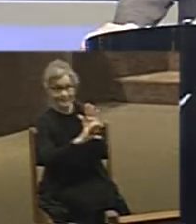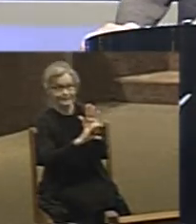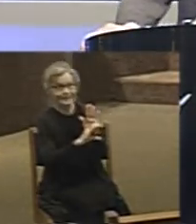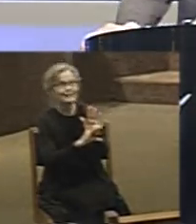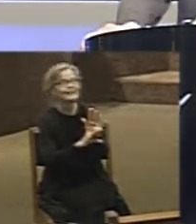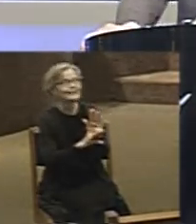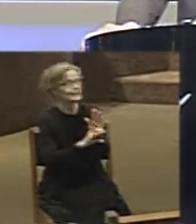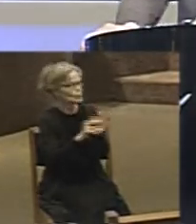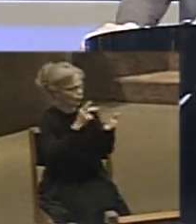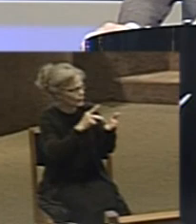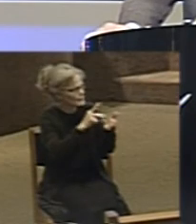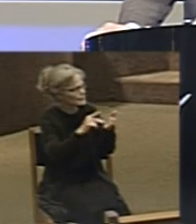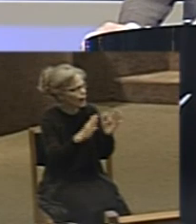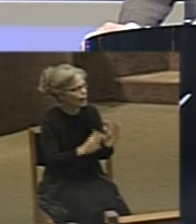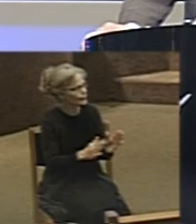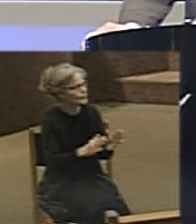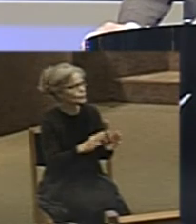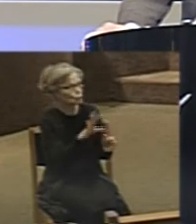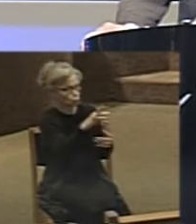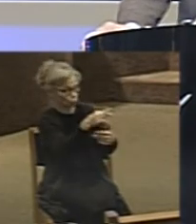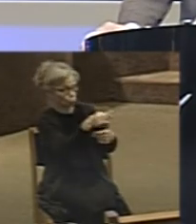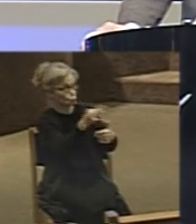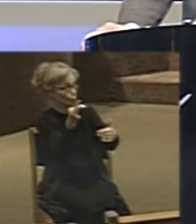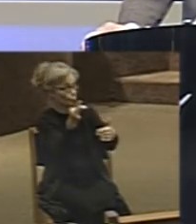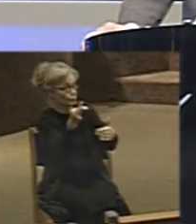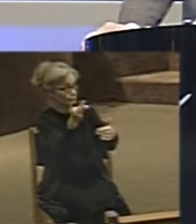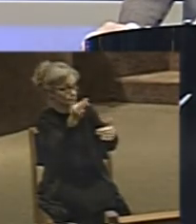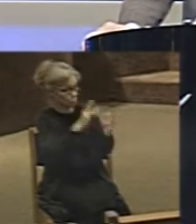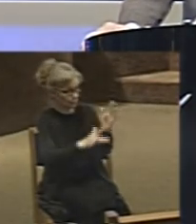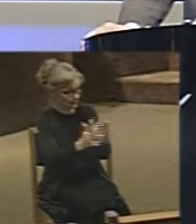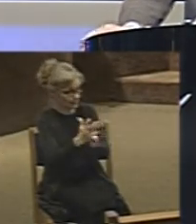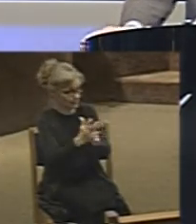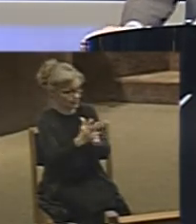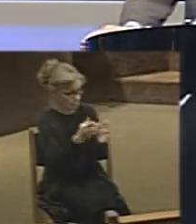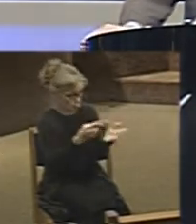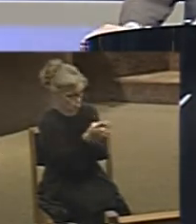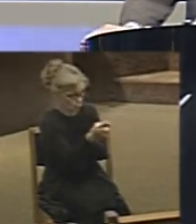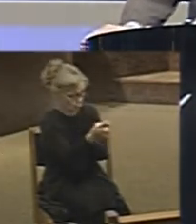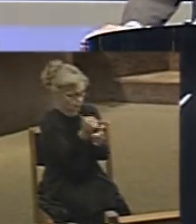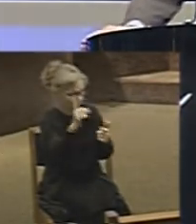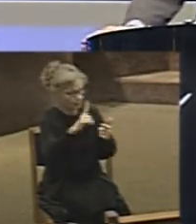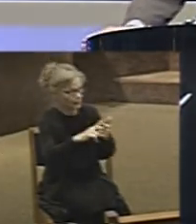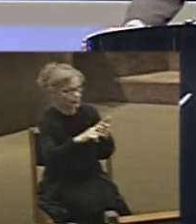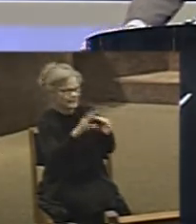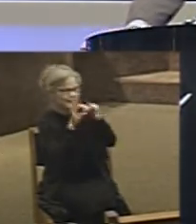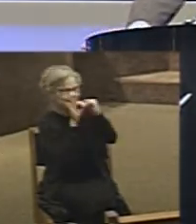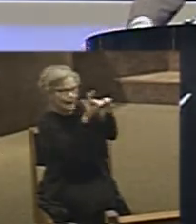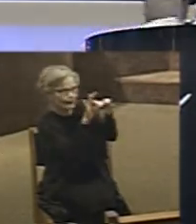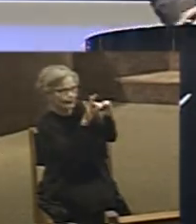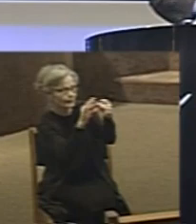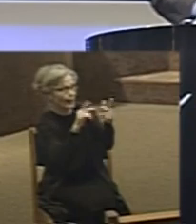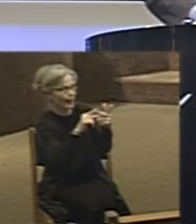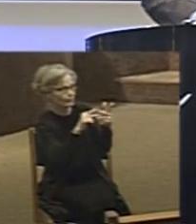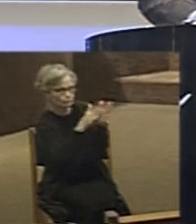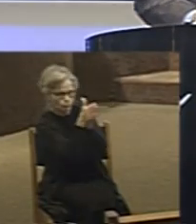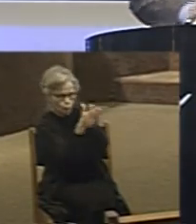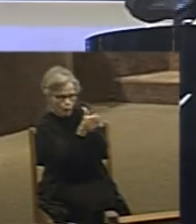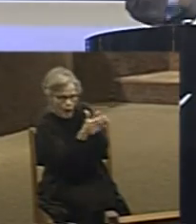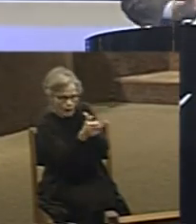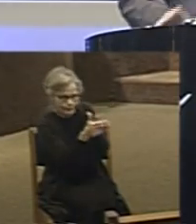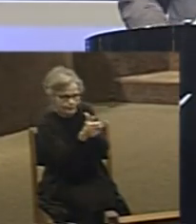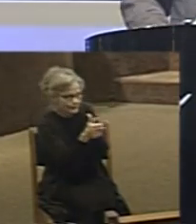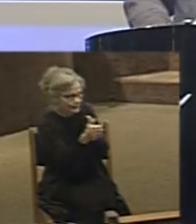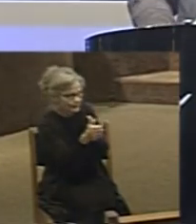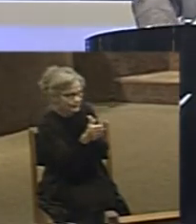stuck to it, and he'll run after it. And the church said, amen. And rather